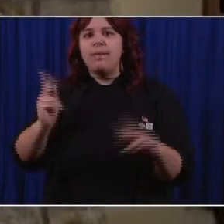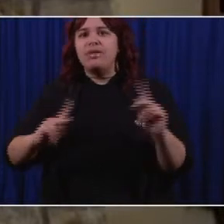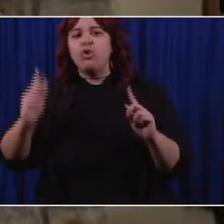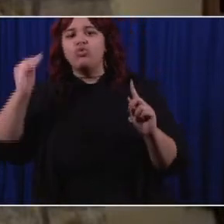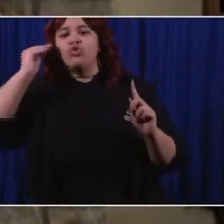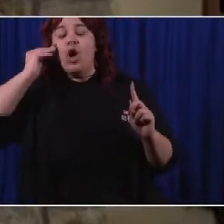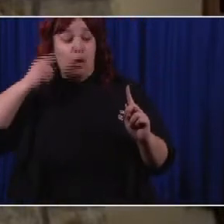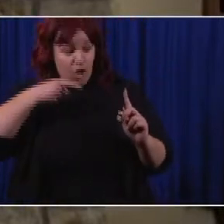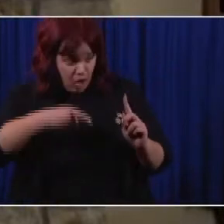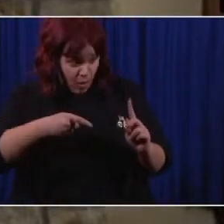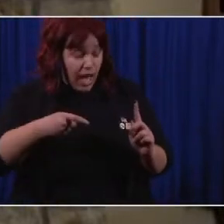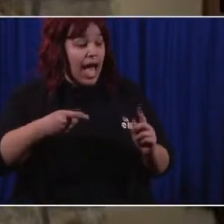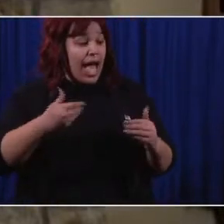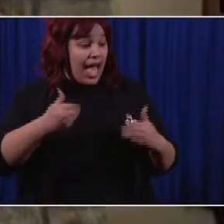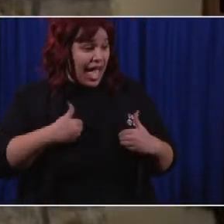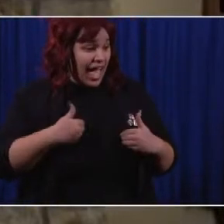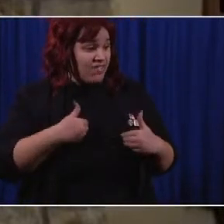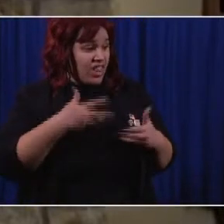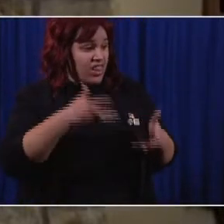up?